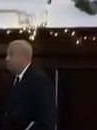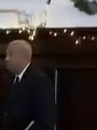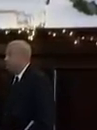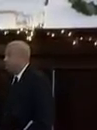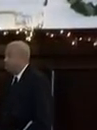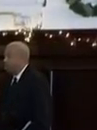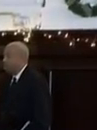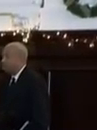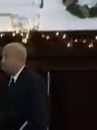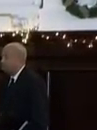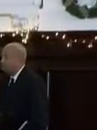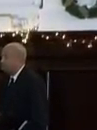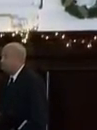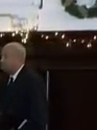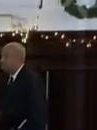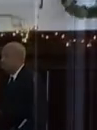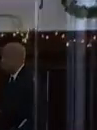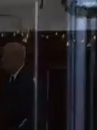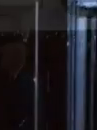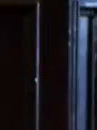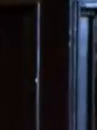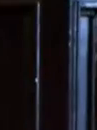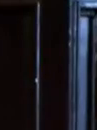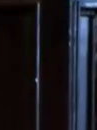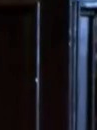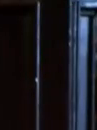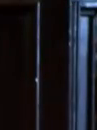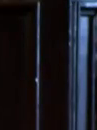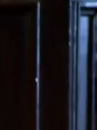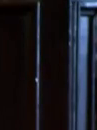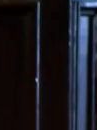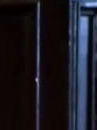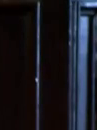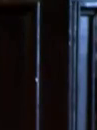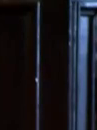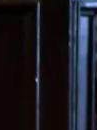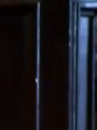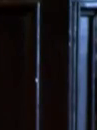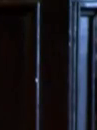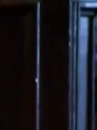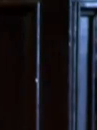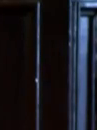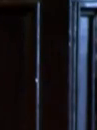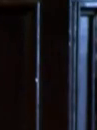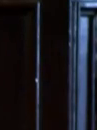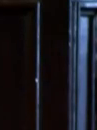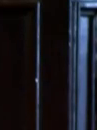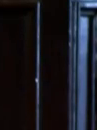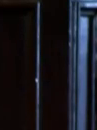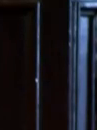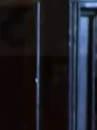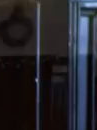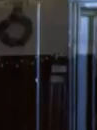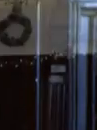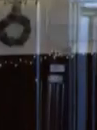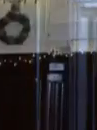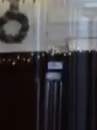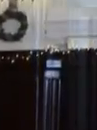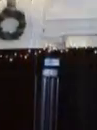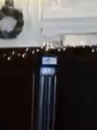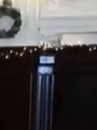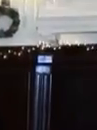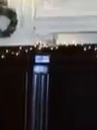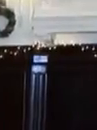Welcome to Mount Vernon Place United Methodist Church as we gather to pray for our mayor as she begins her second